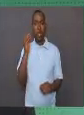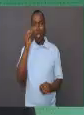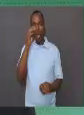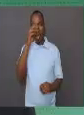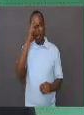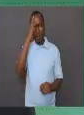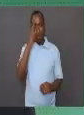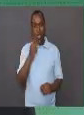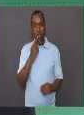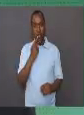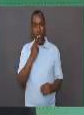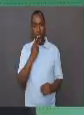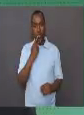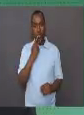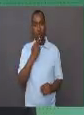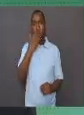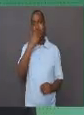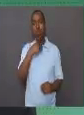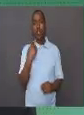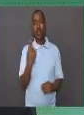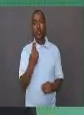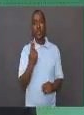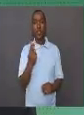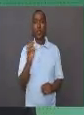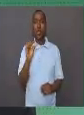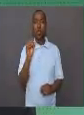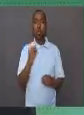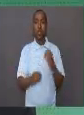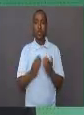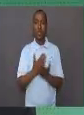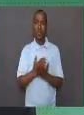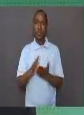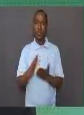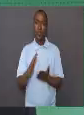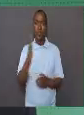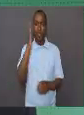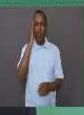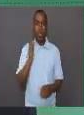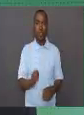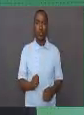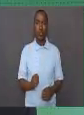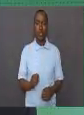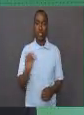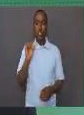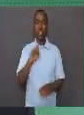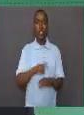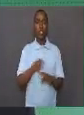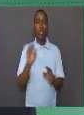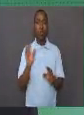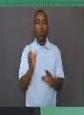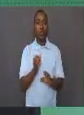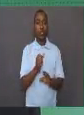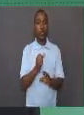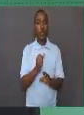that uses heat to remove microorganisms? Take a moment to